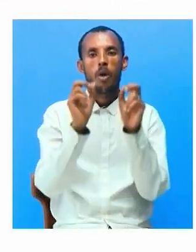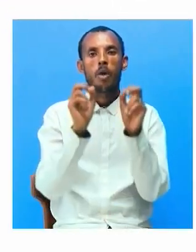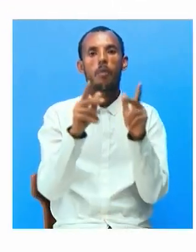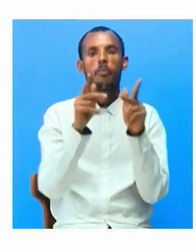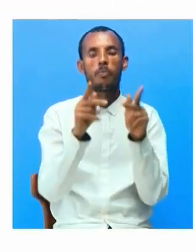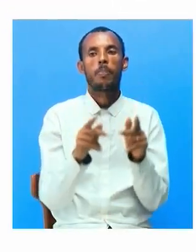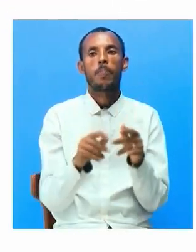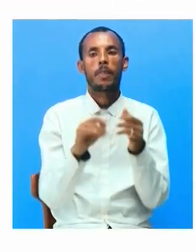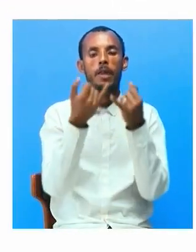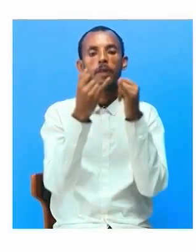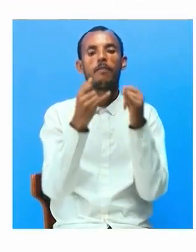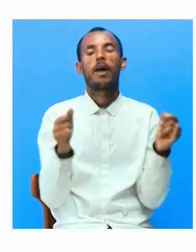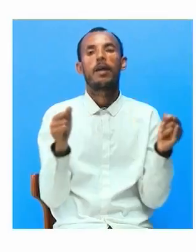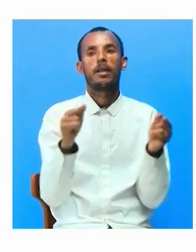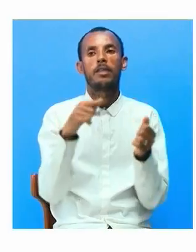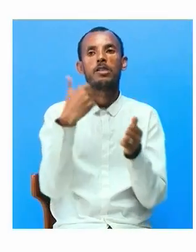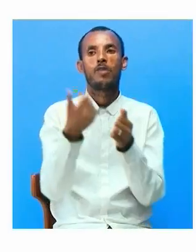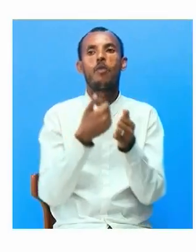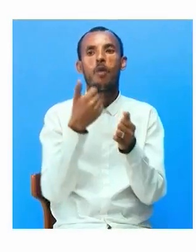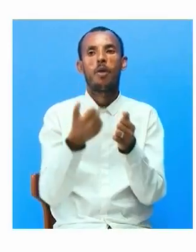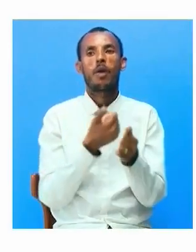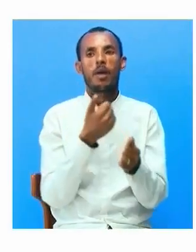Okay. Evaluate the following.